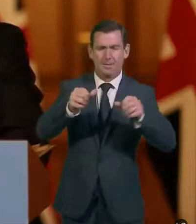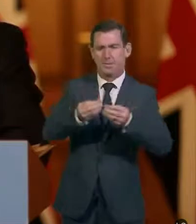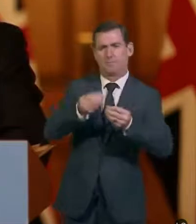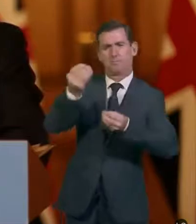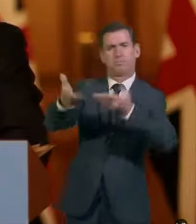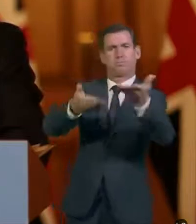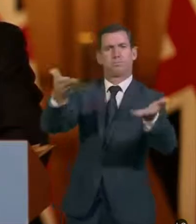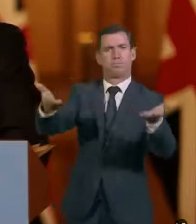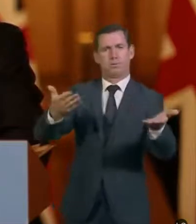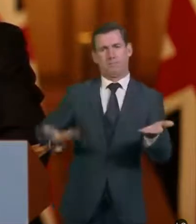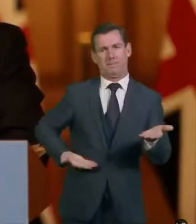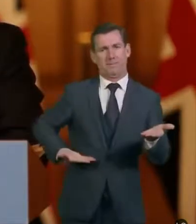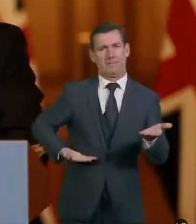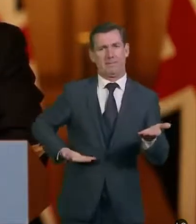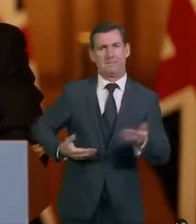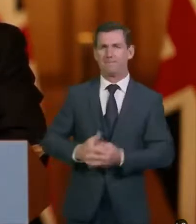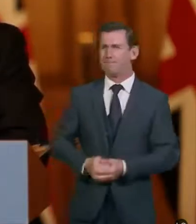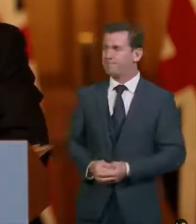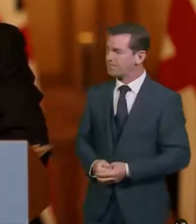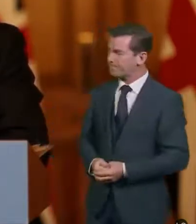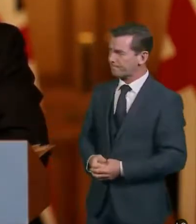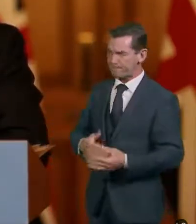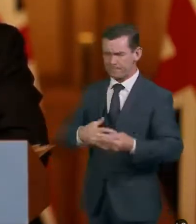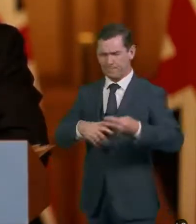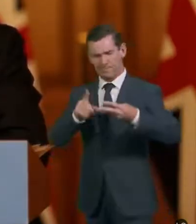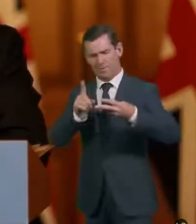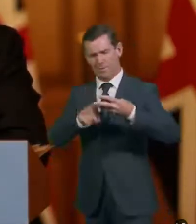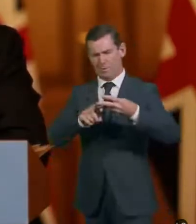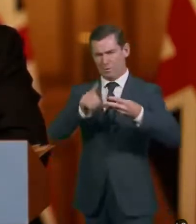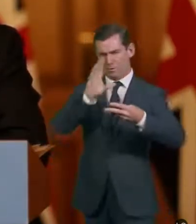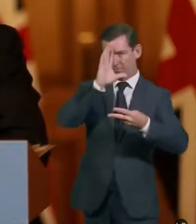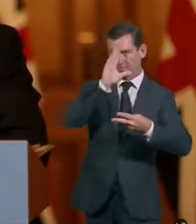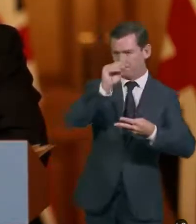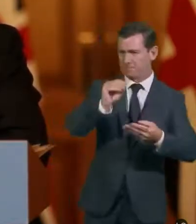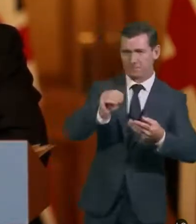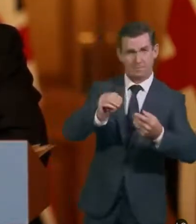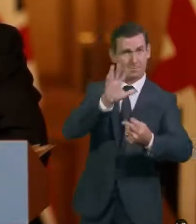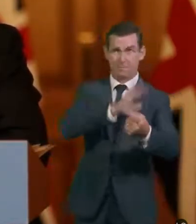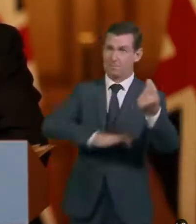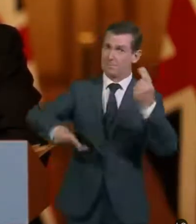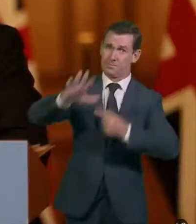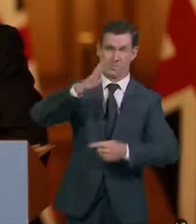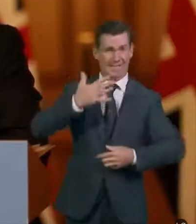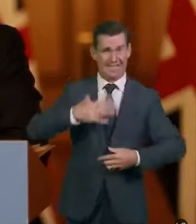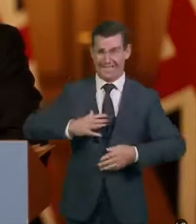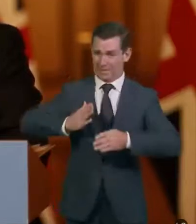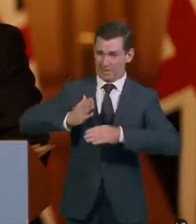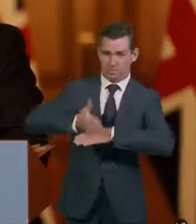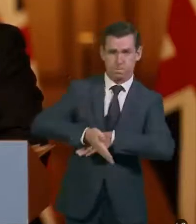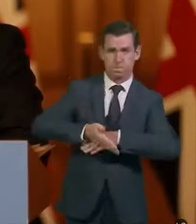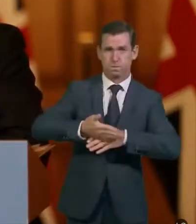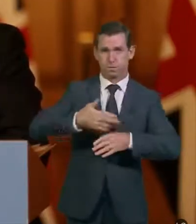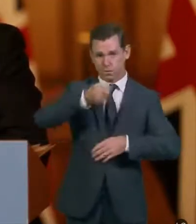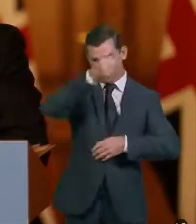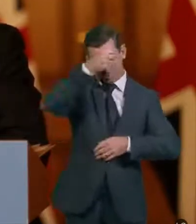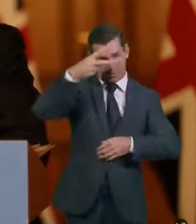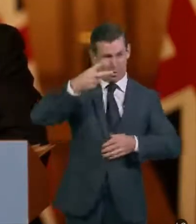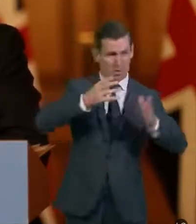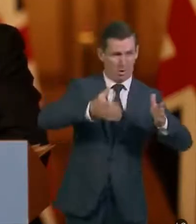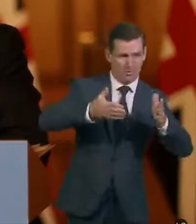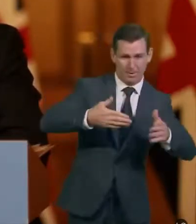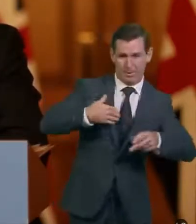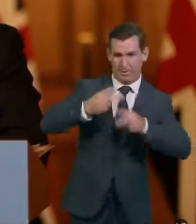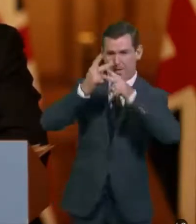need a huge effort across the country, and we will need hospitals, care homes, schools, universities, and